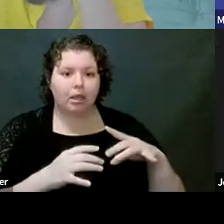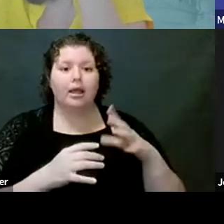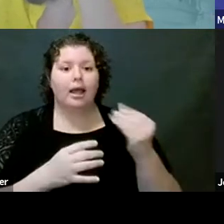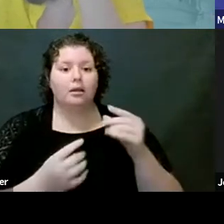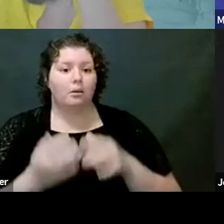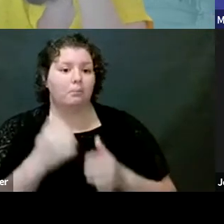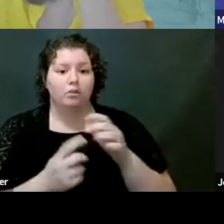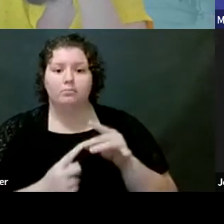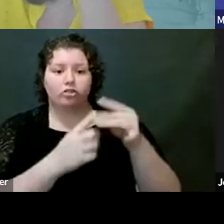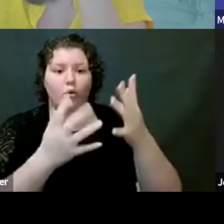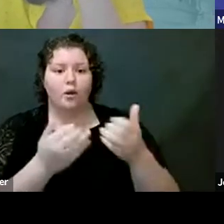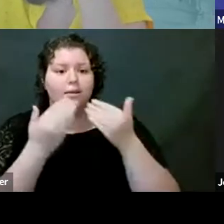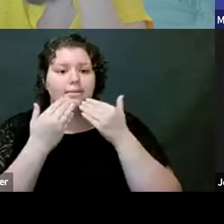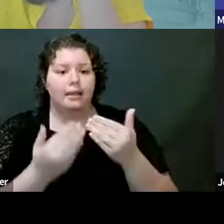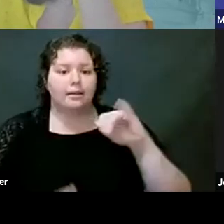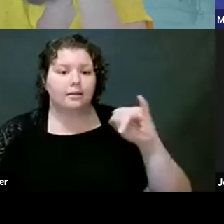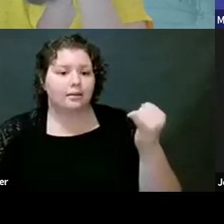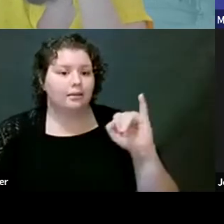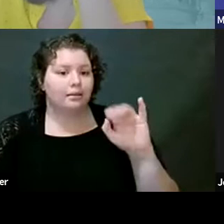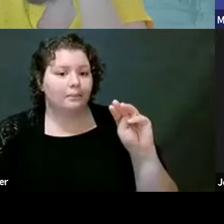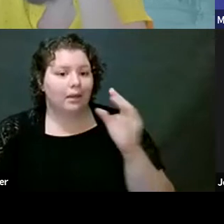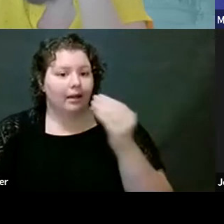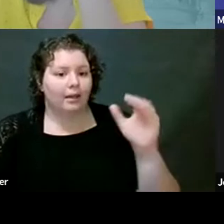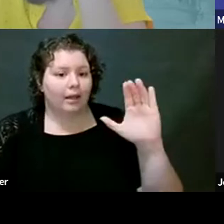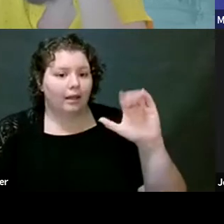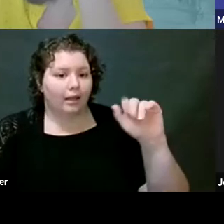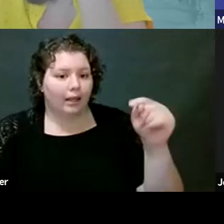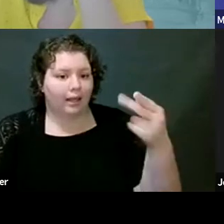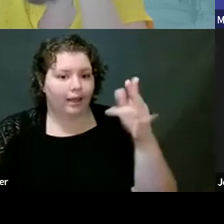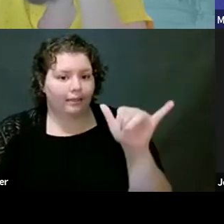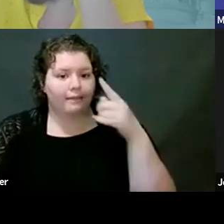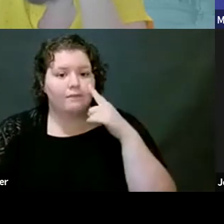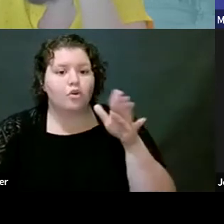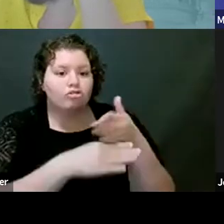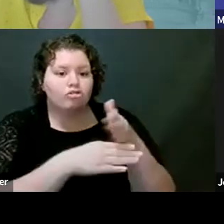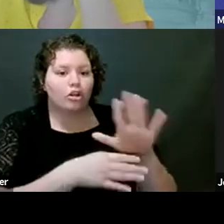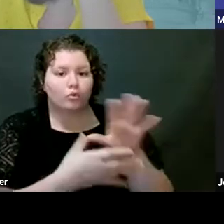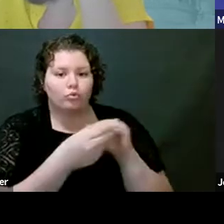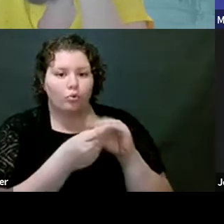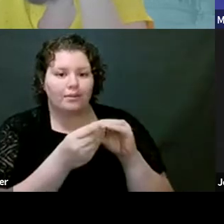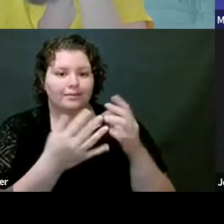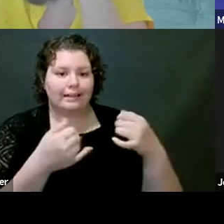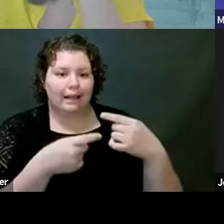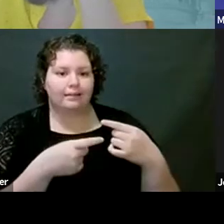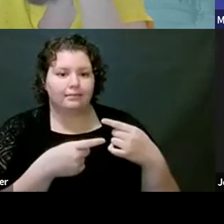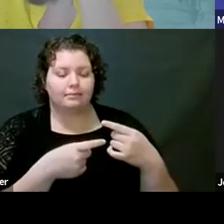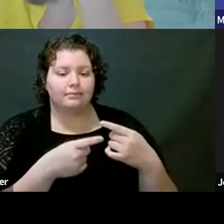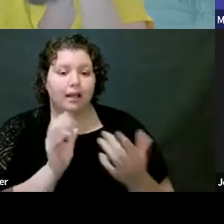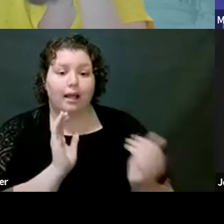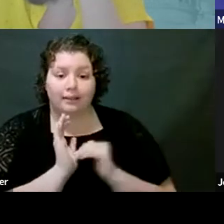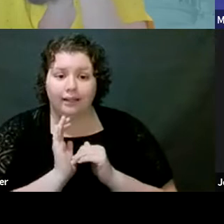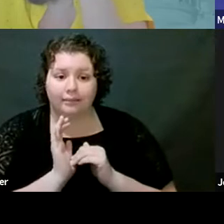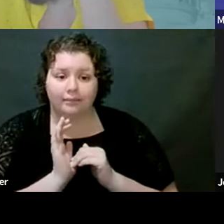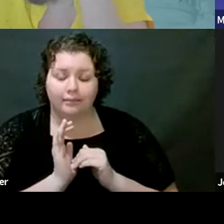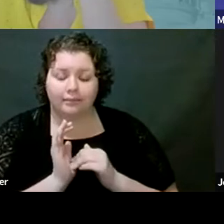especially, I want to thank Jim and Kathy for sharing your stories with us today. Again,